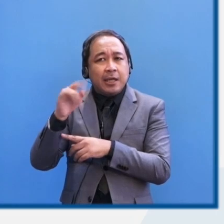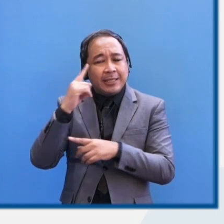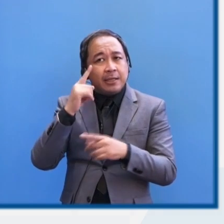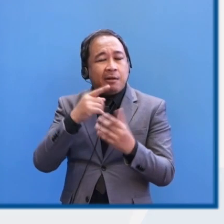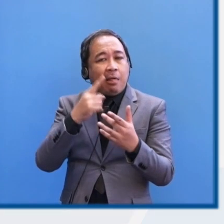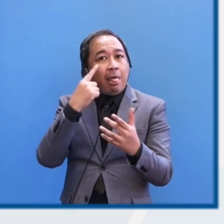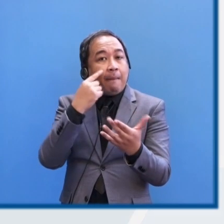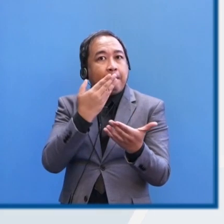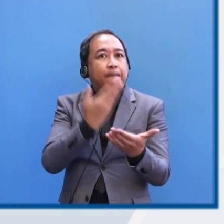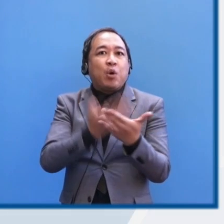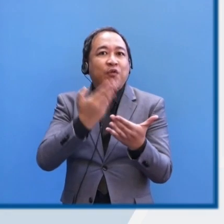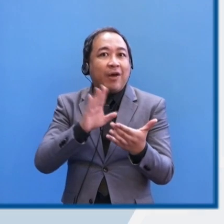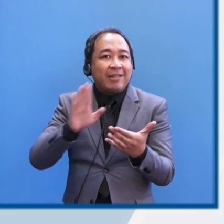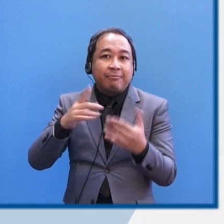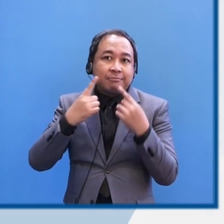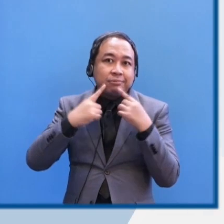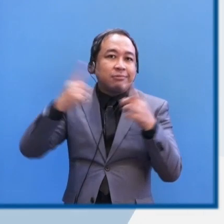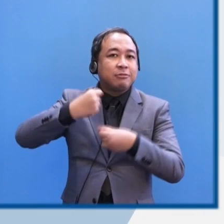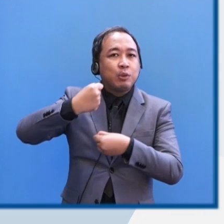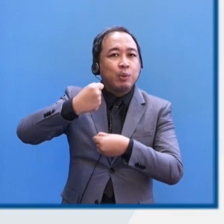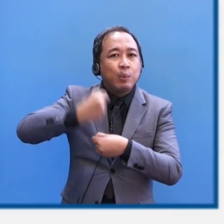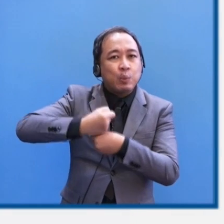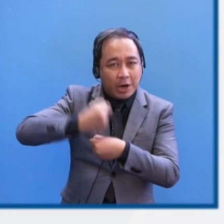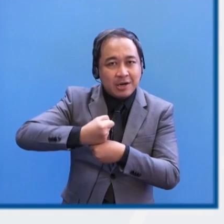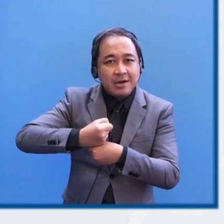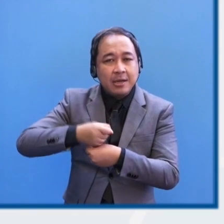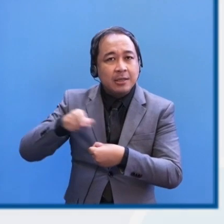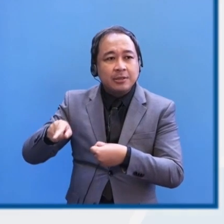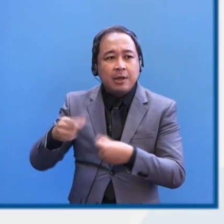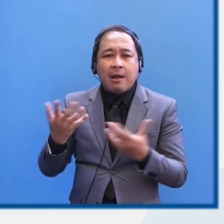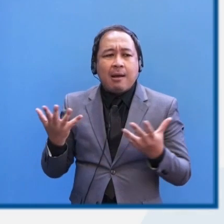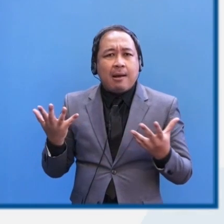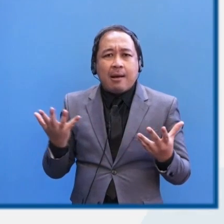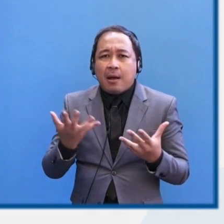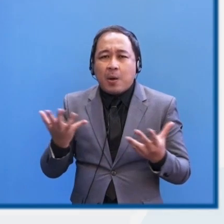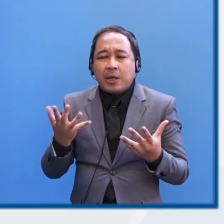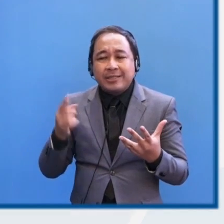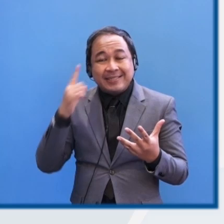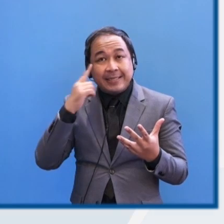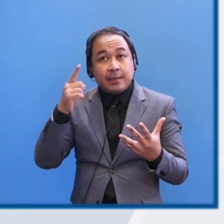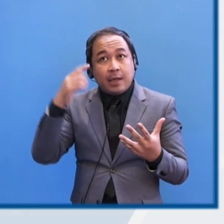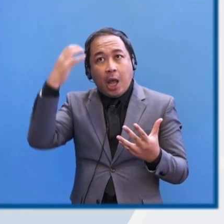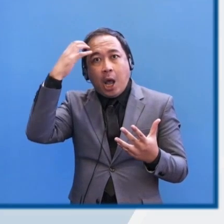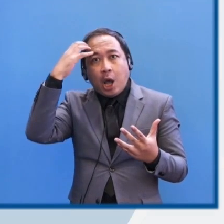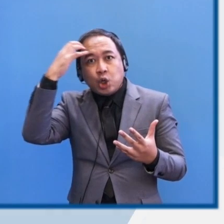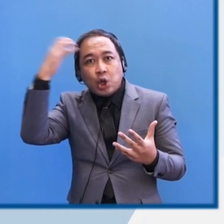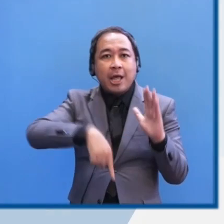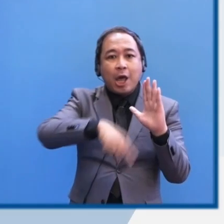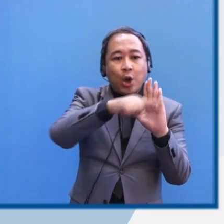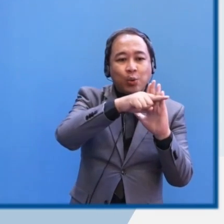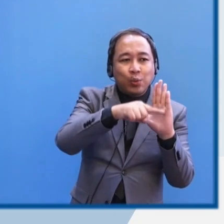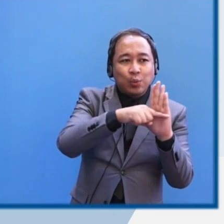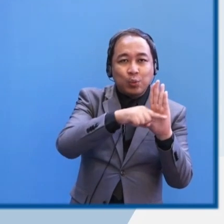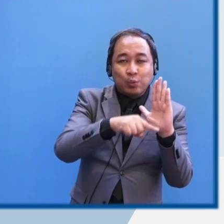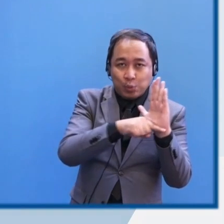performance indicators of disaster risk reduction in a formal government regulation? That sounds very much like somebody